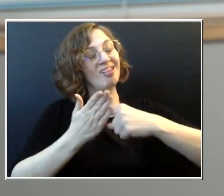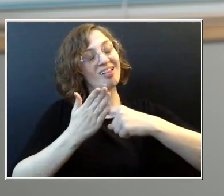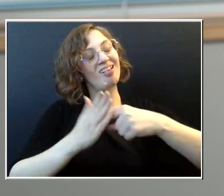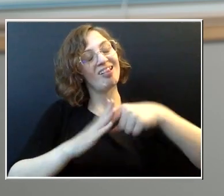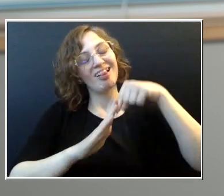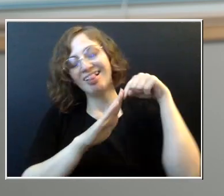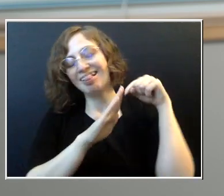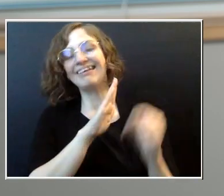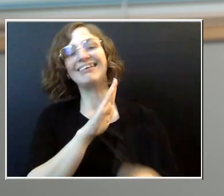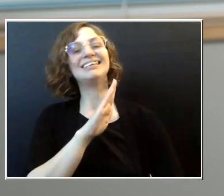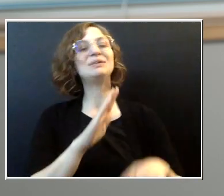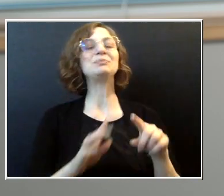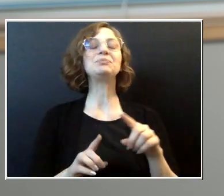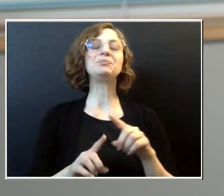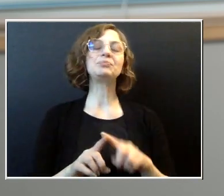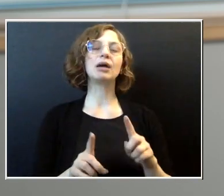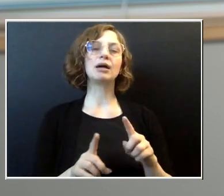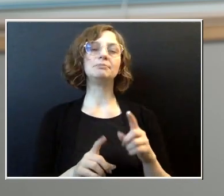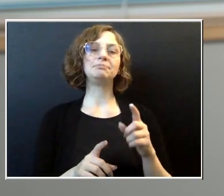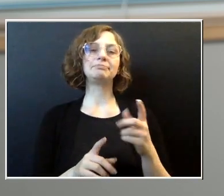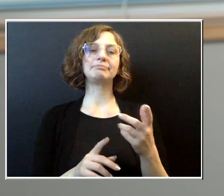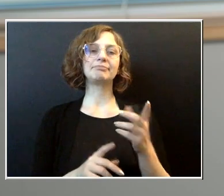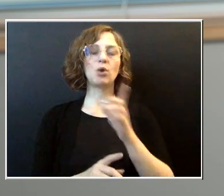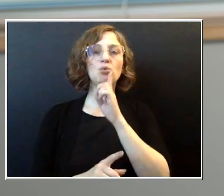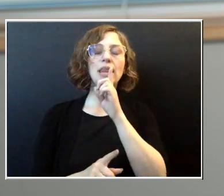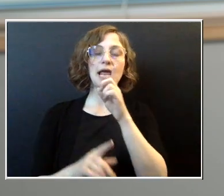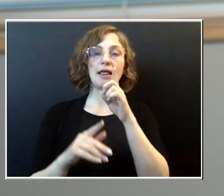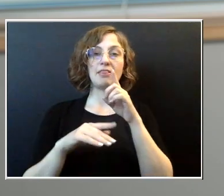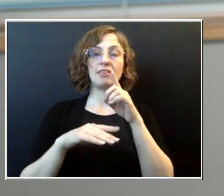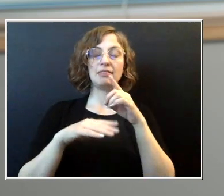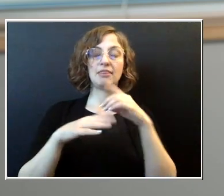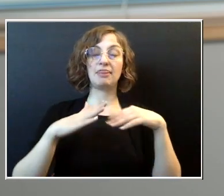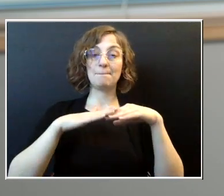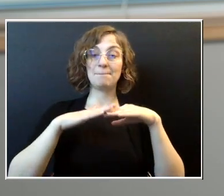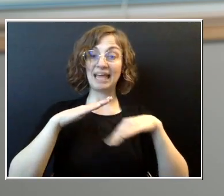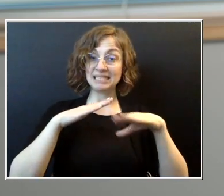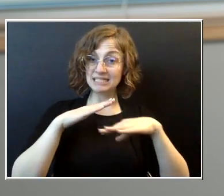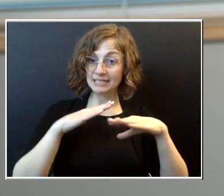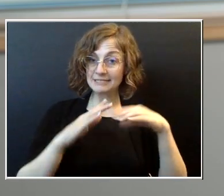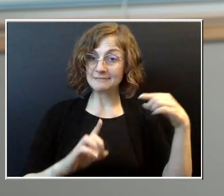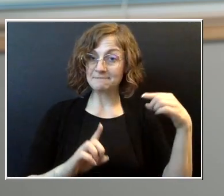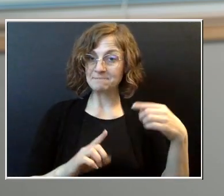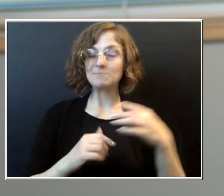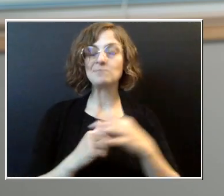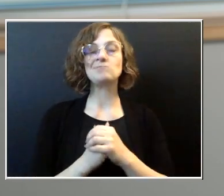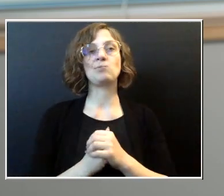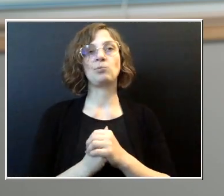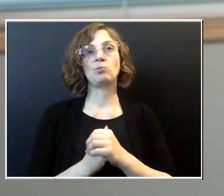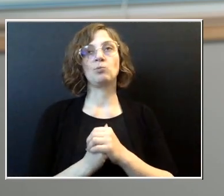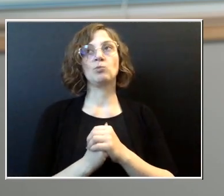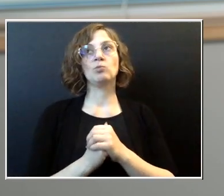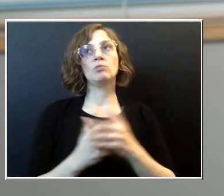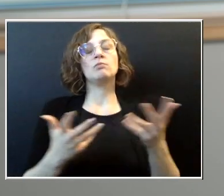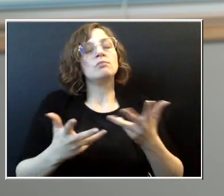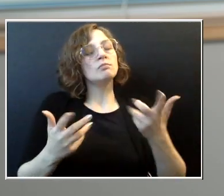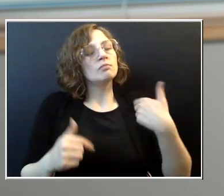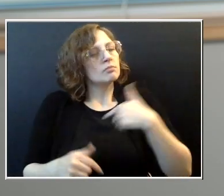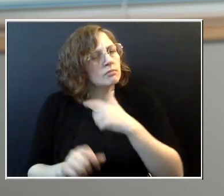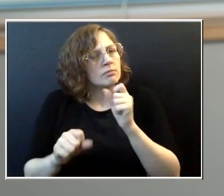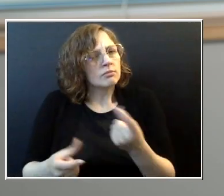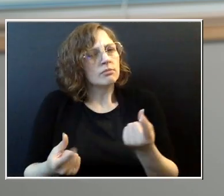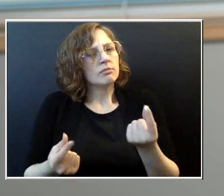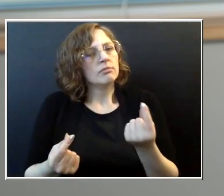think if we boil it down to the basics, and if we can think about what we can do, I'd like to think of it